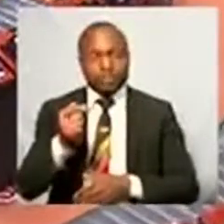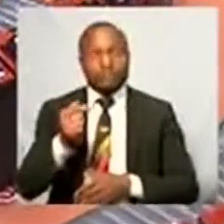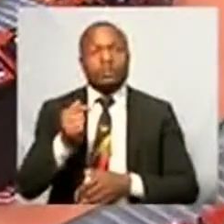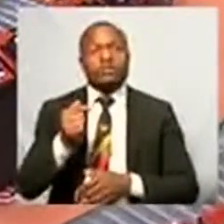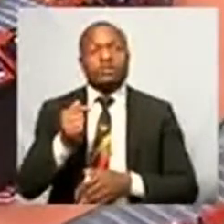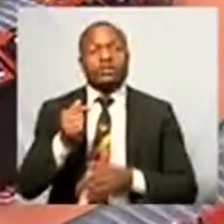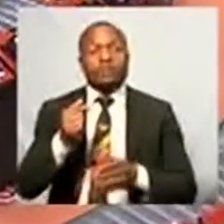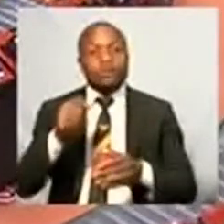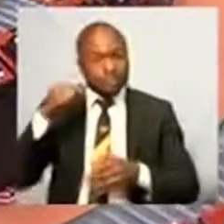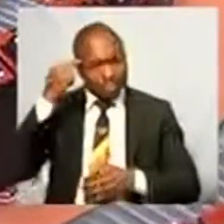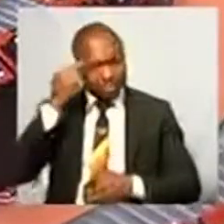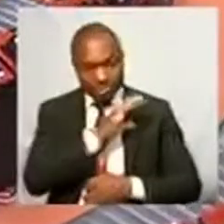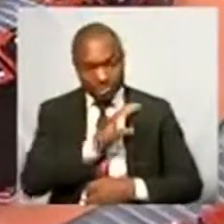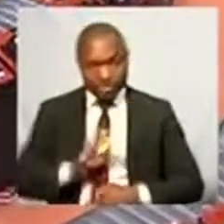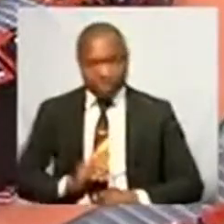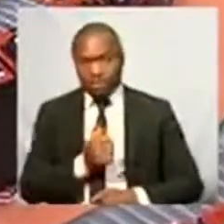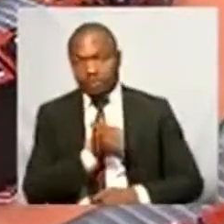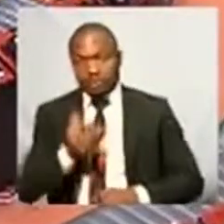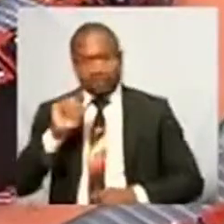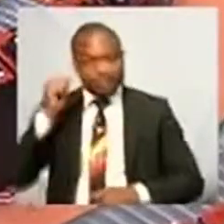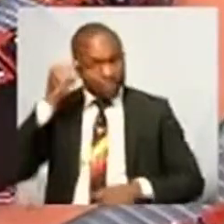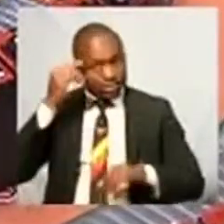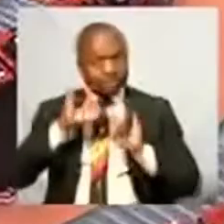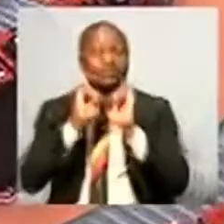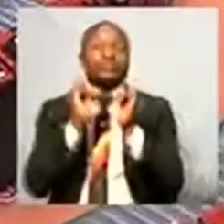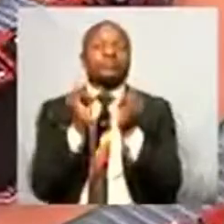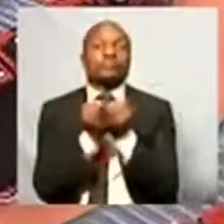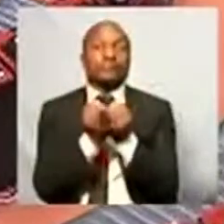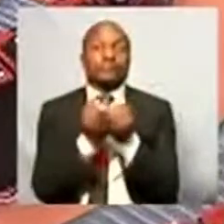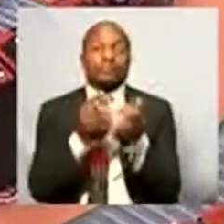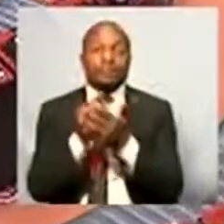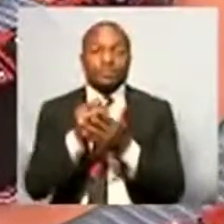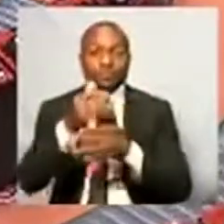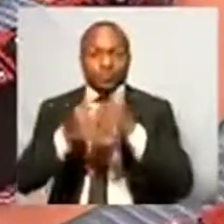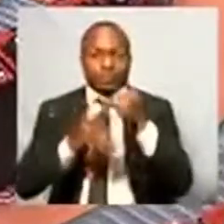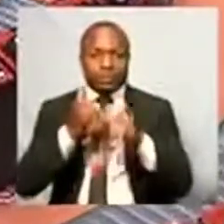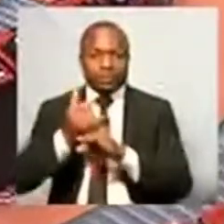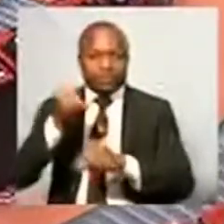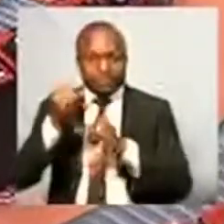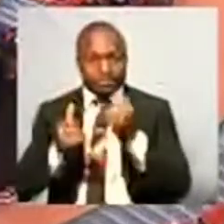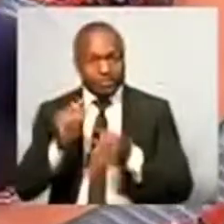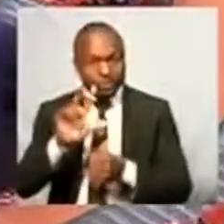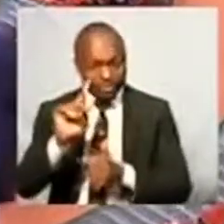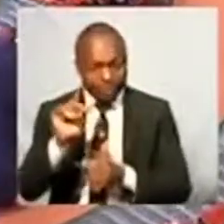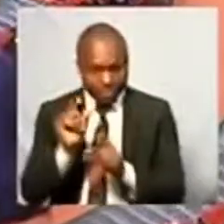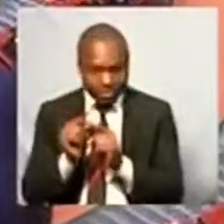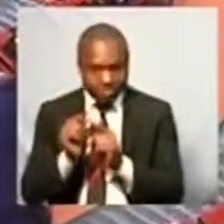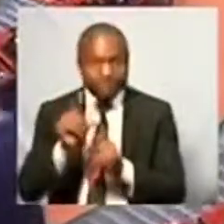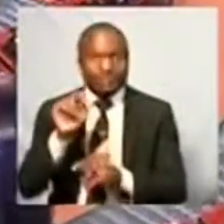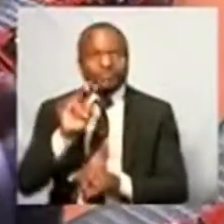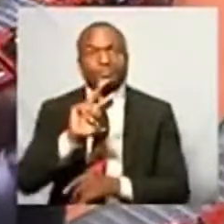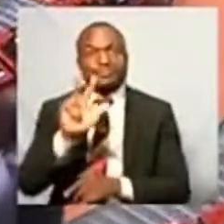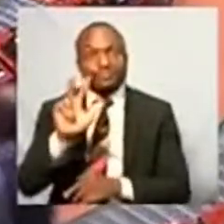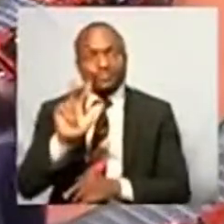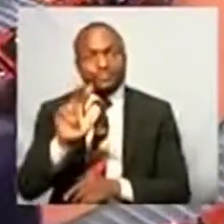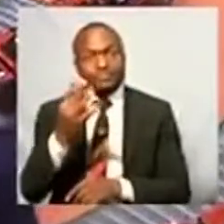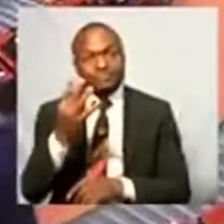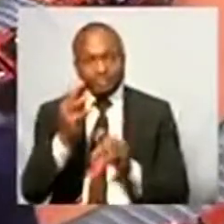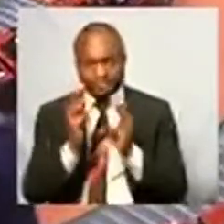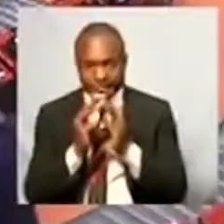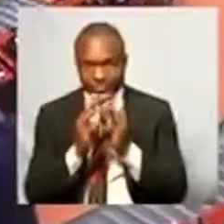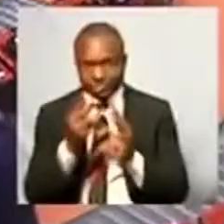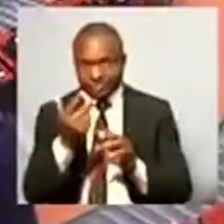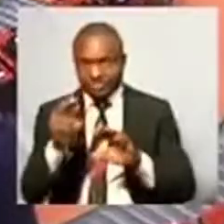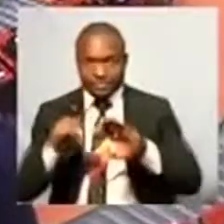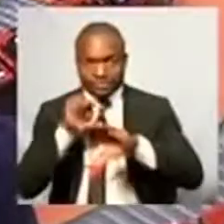parastatal bodies and other statutory institutions for the financial year ended 31st December 2023 for the fourth session of the